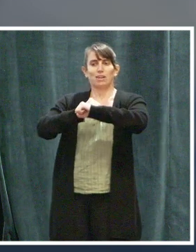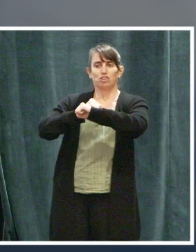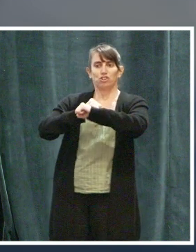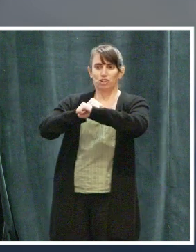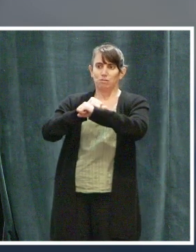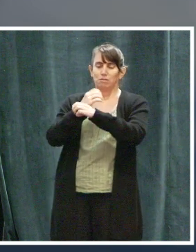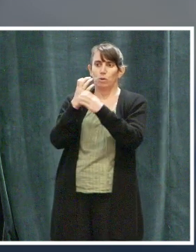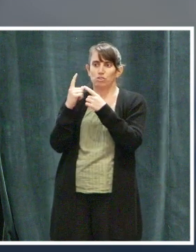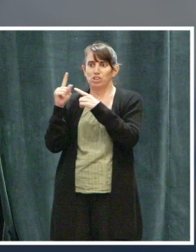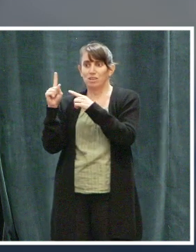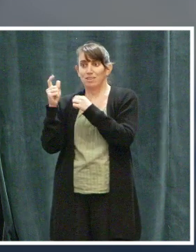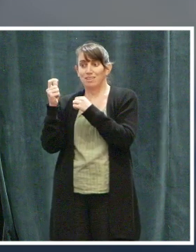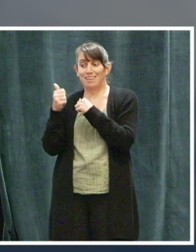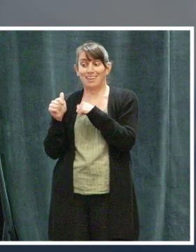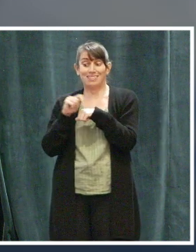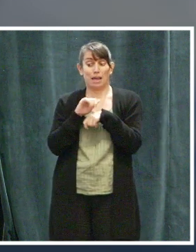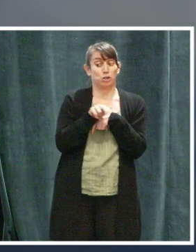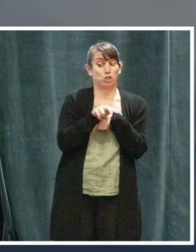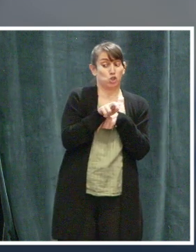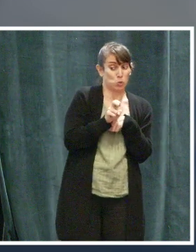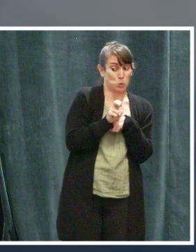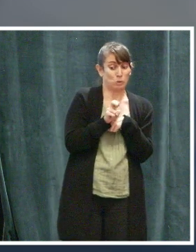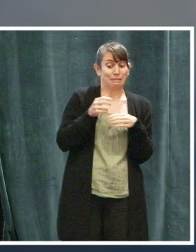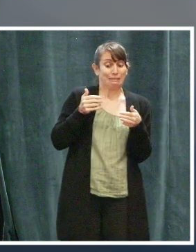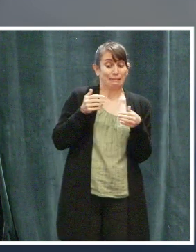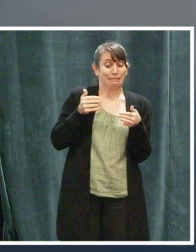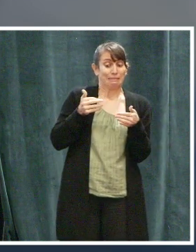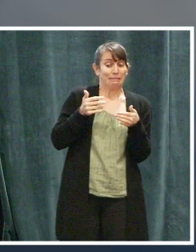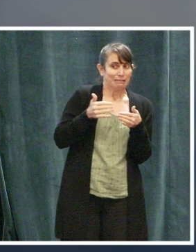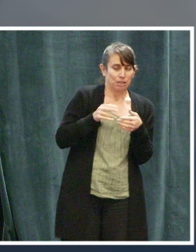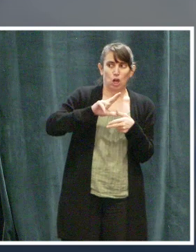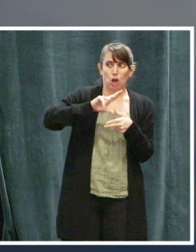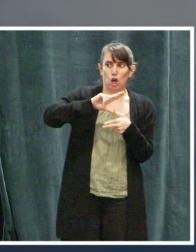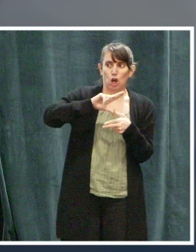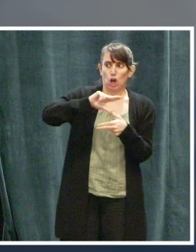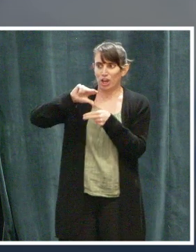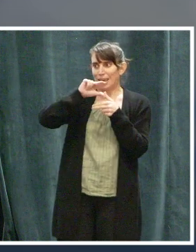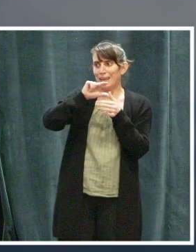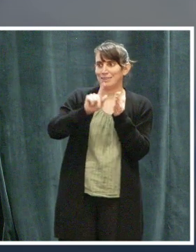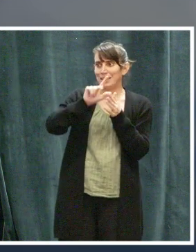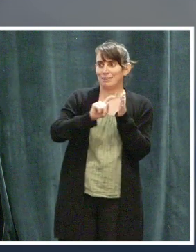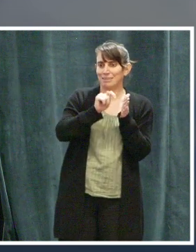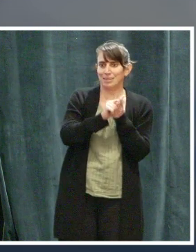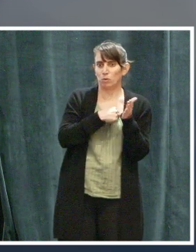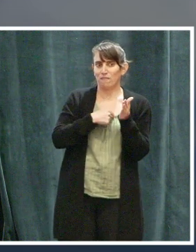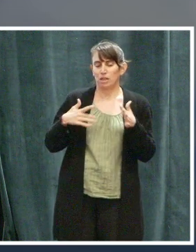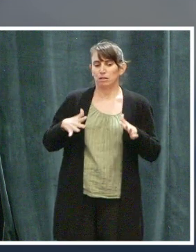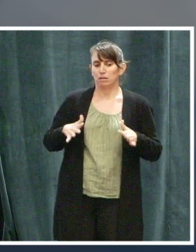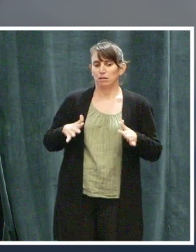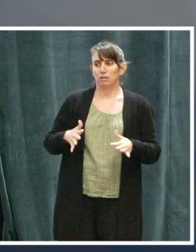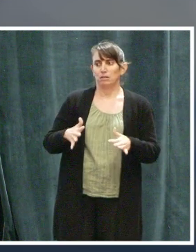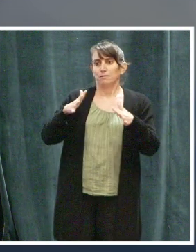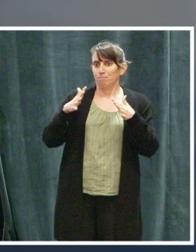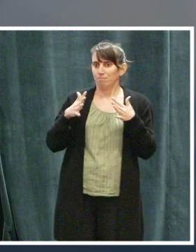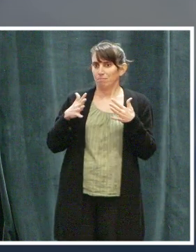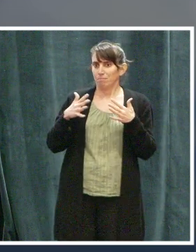Every time June rolls around and a new hurricane season starts, we are feeling that we are operating on borrowed time.